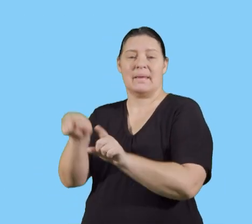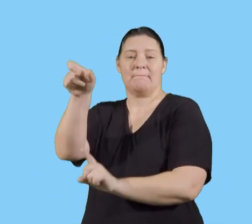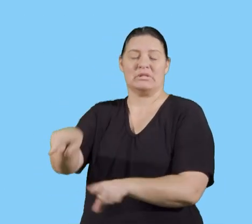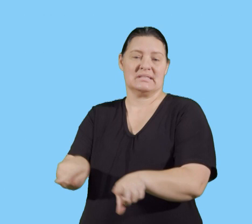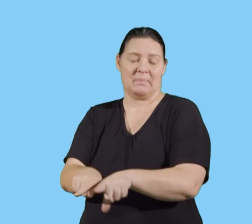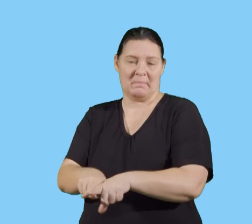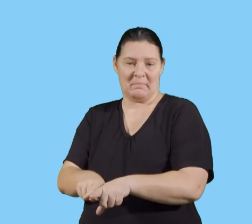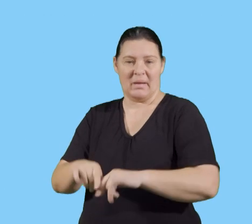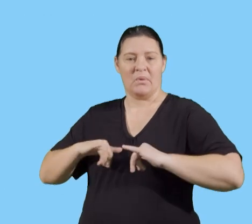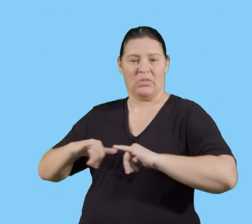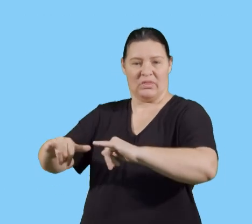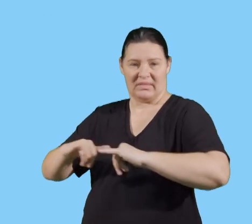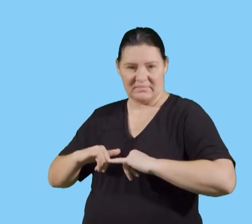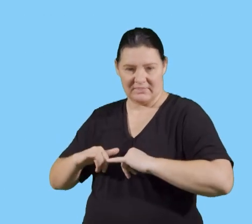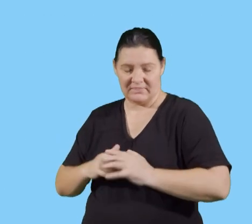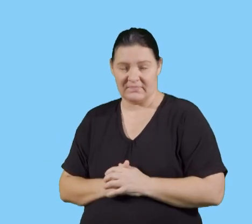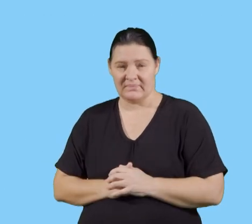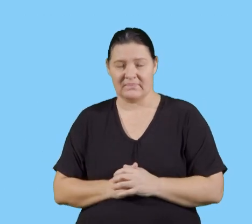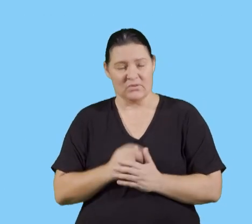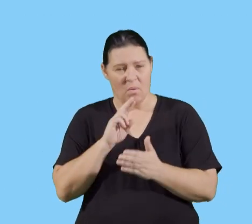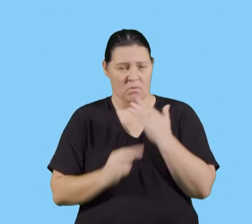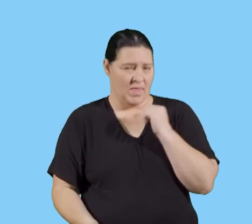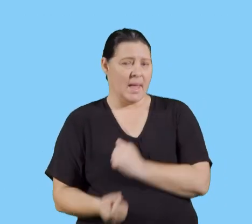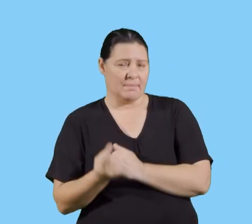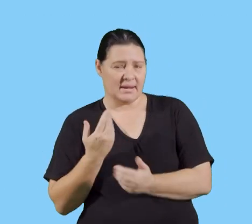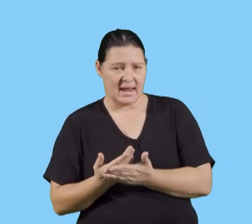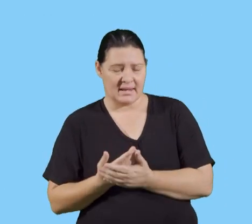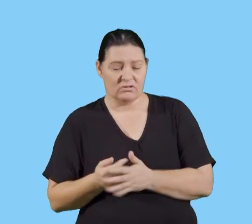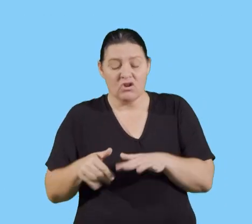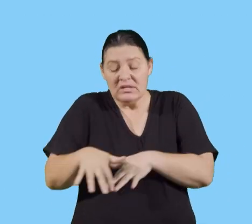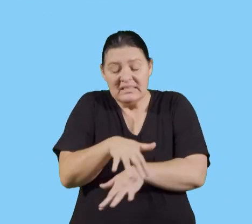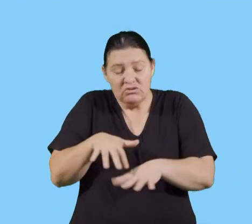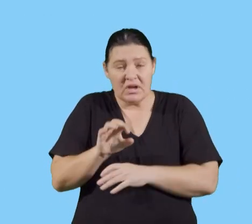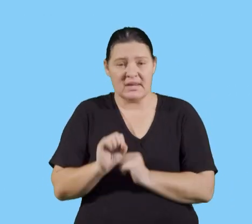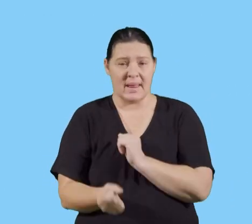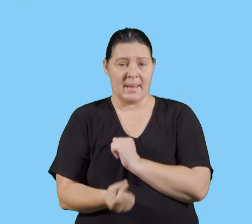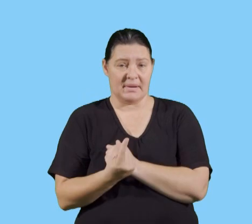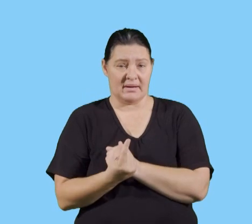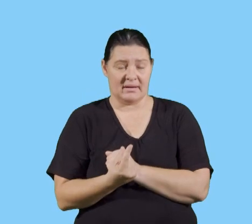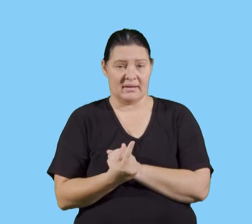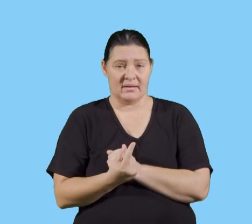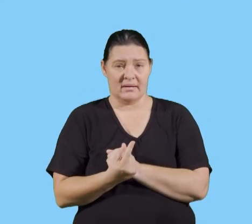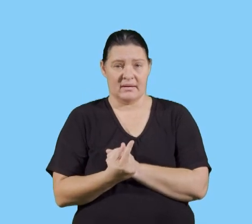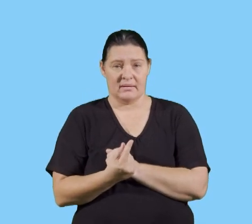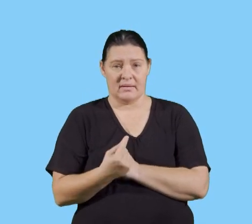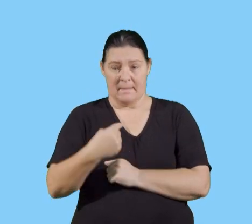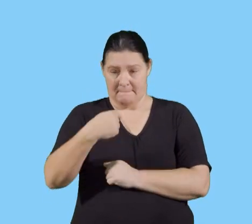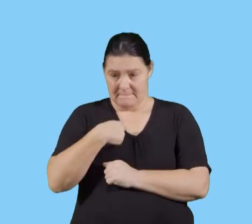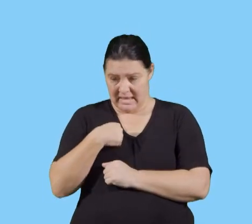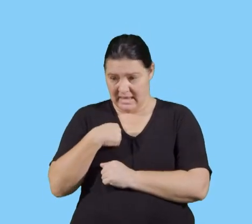person or the institution. In other words, there can be a situation where we can say, we